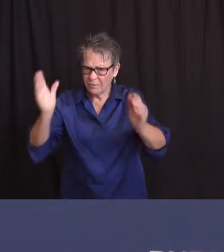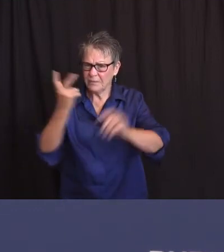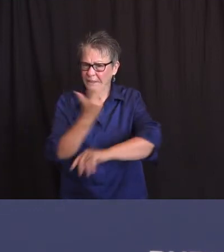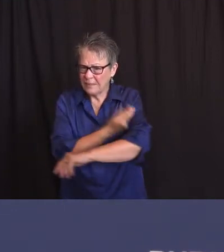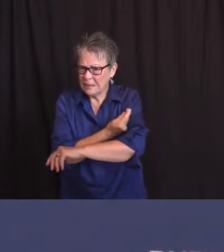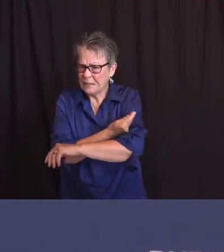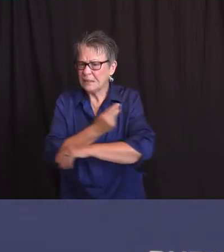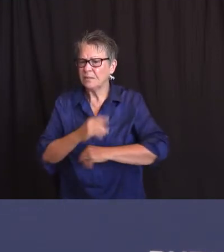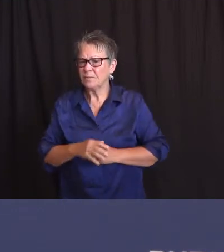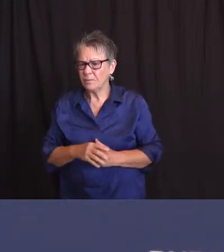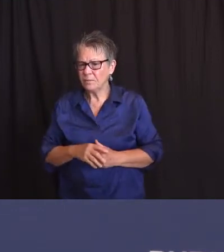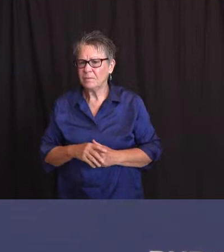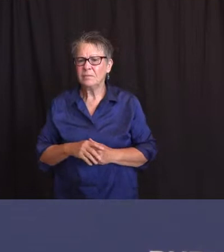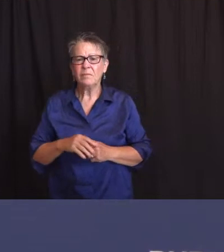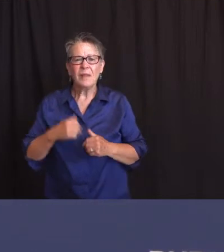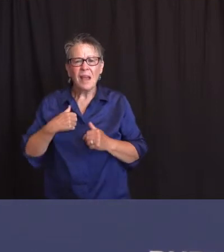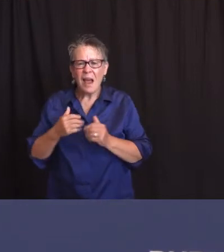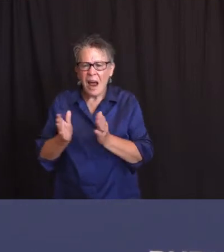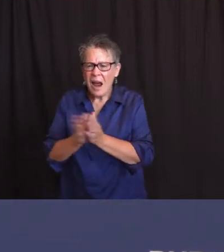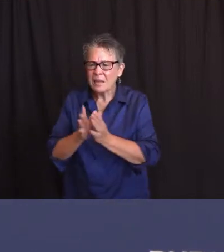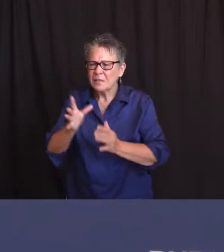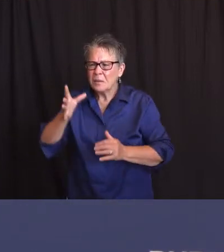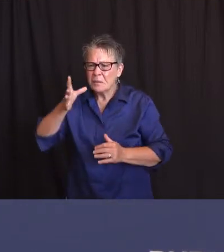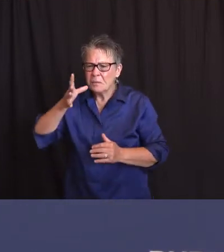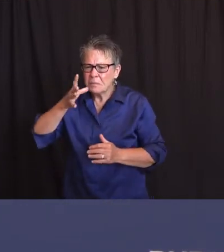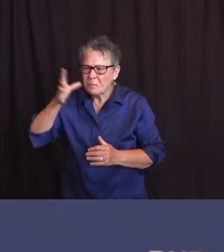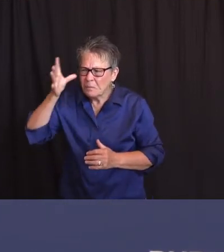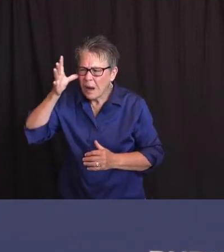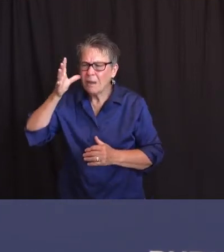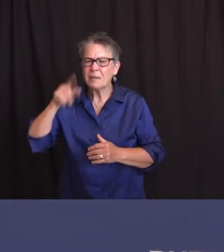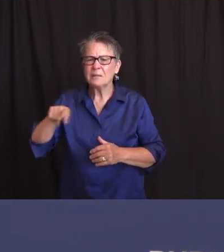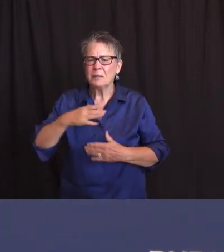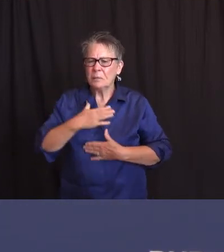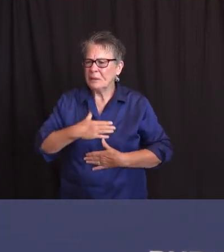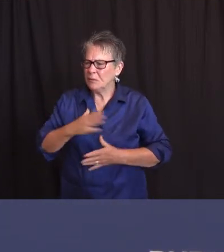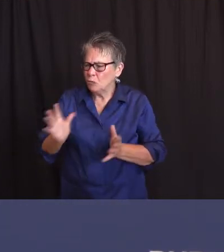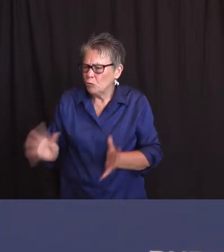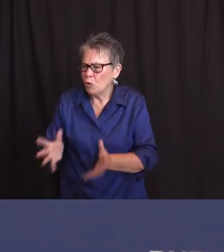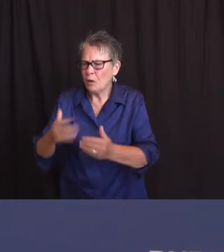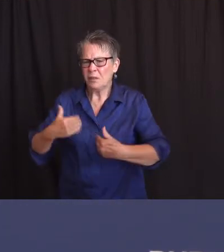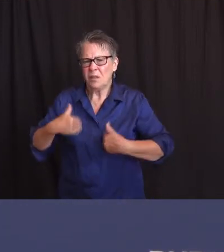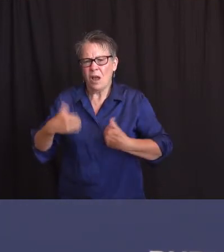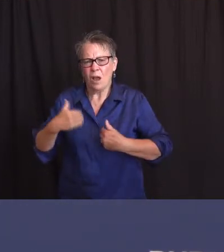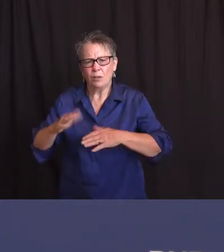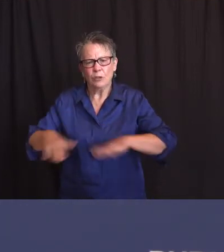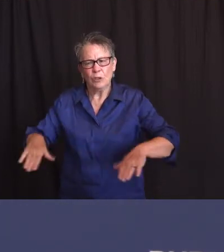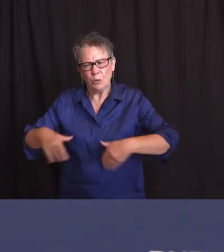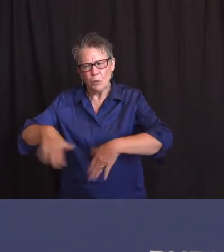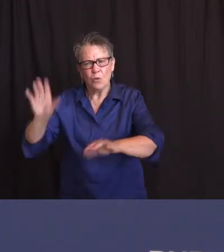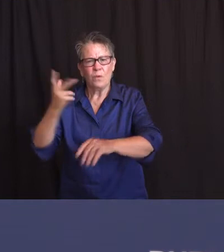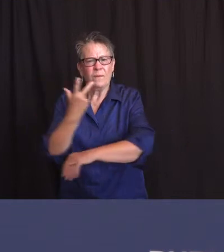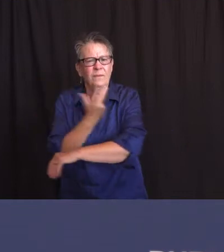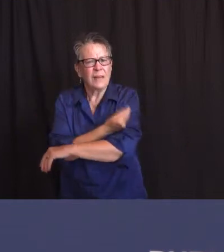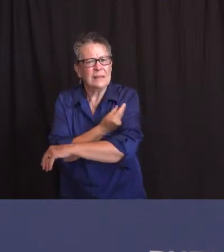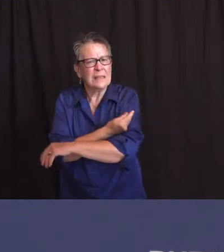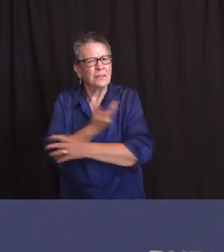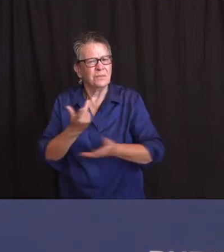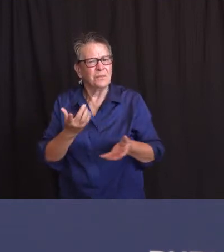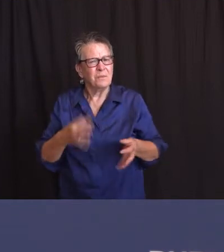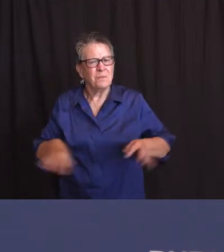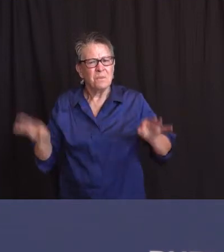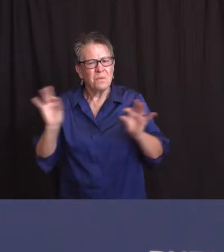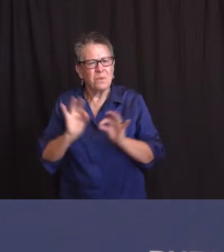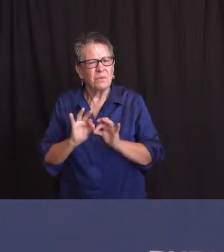of this vaccine. The best thing parents can do to protect the health of their children is to vaccinate them against